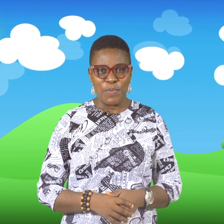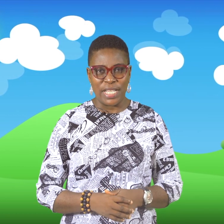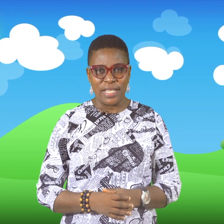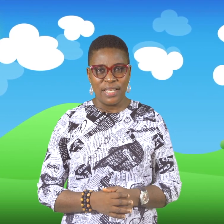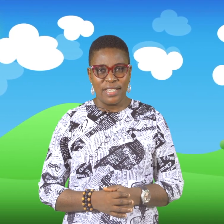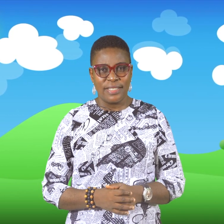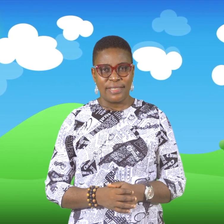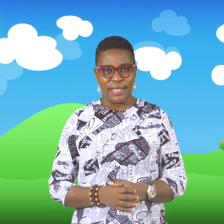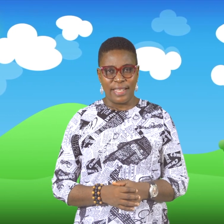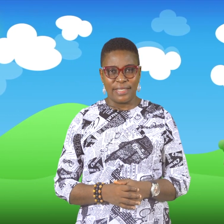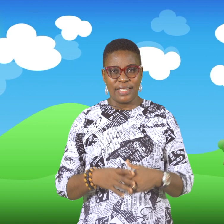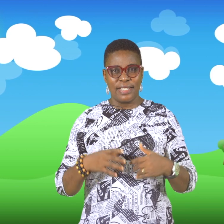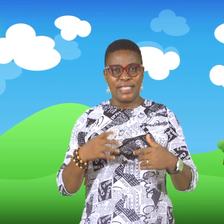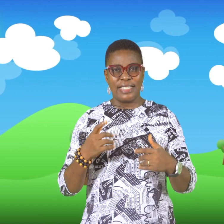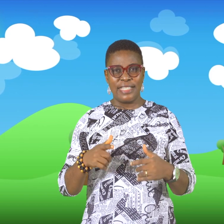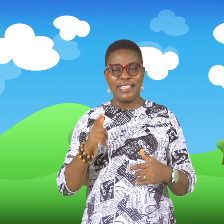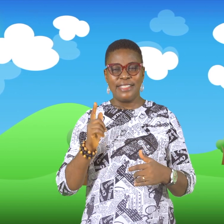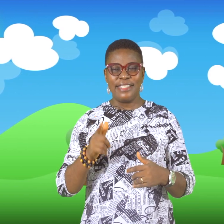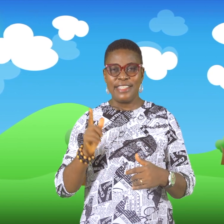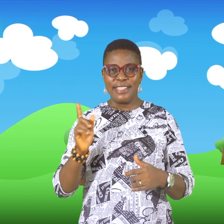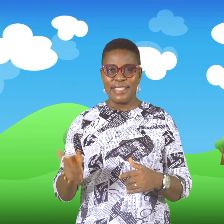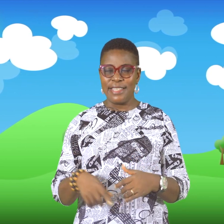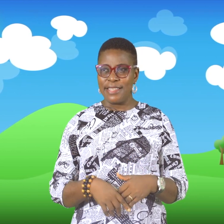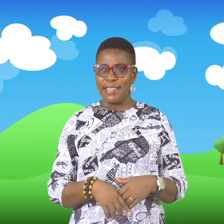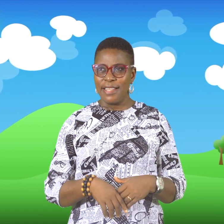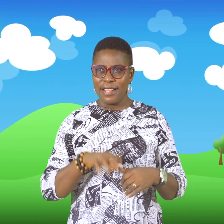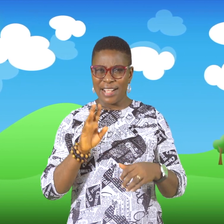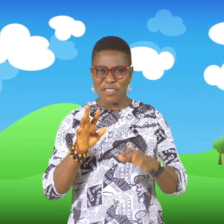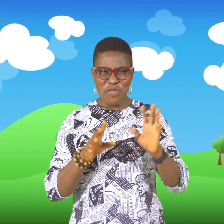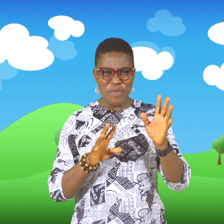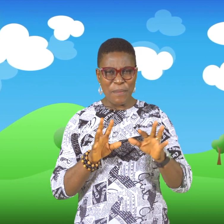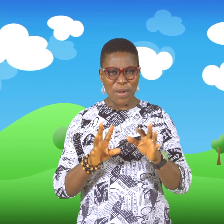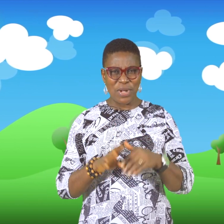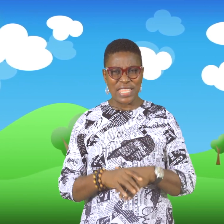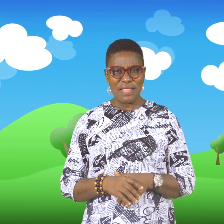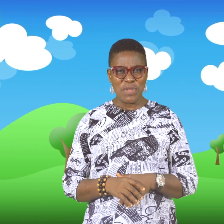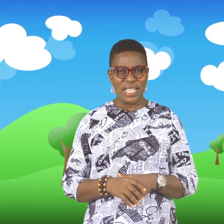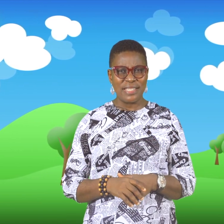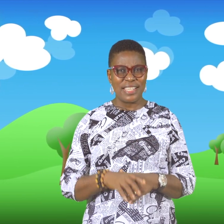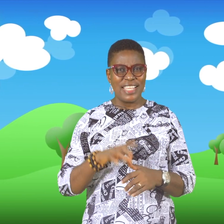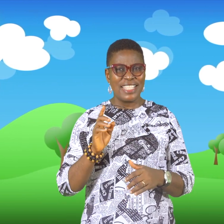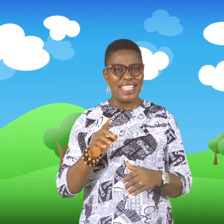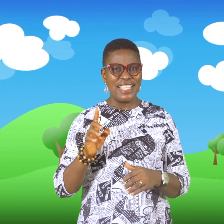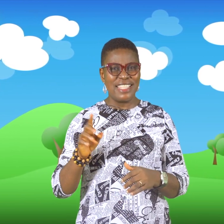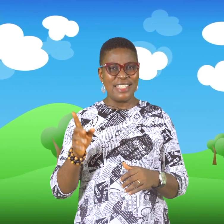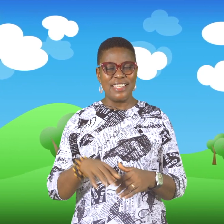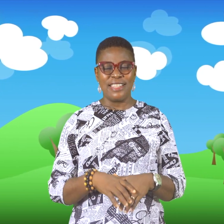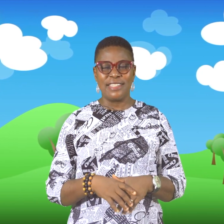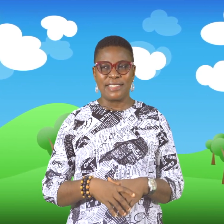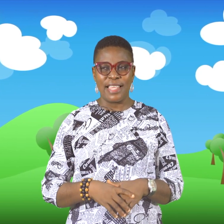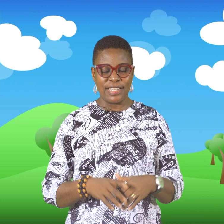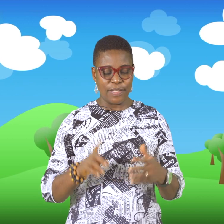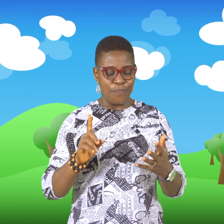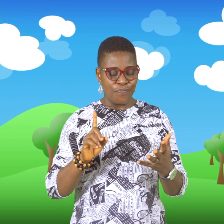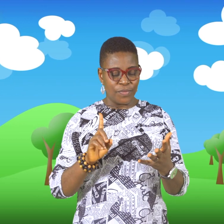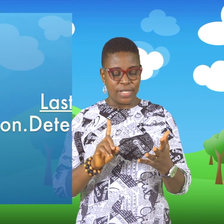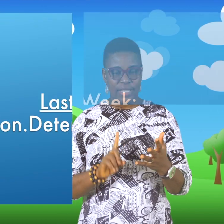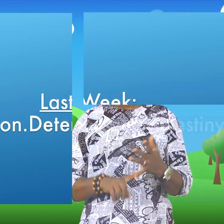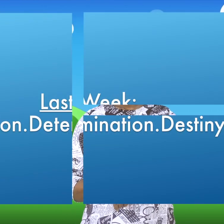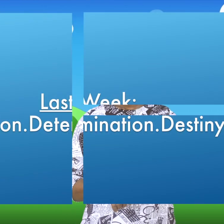last topic said DDD. Can you remember what that means? DDD. It